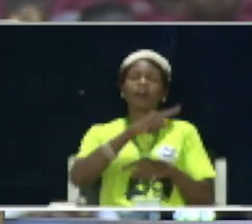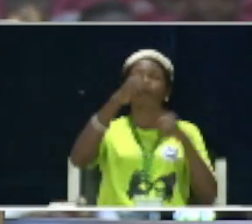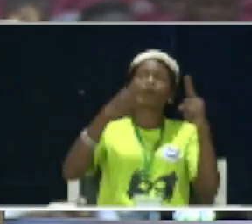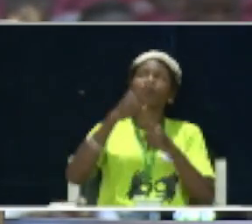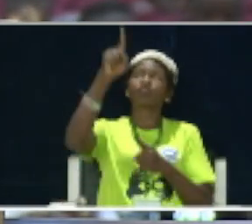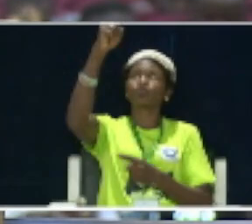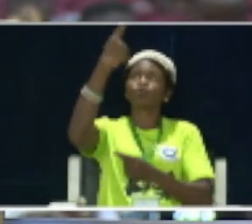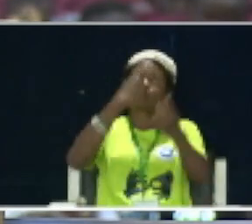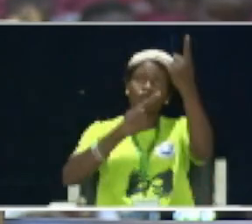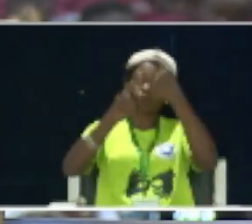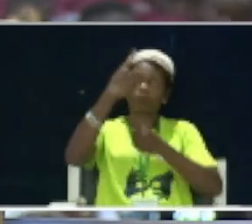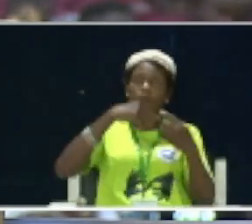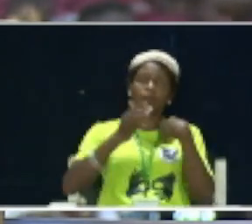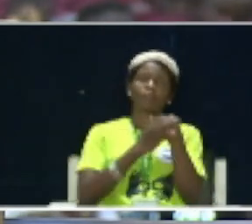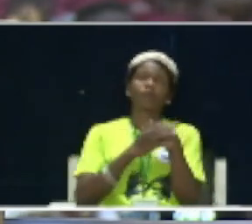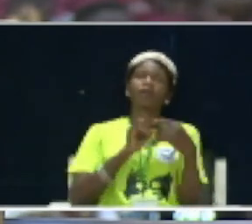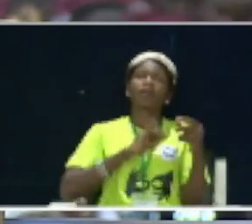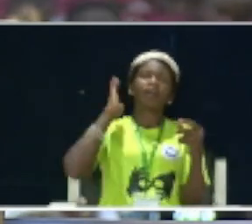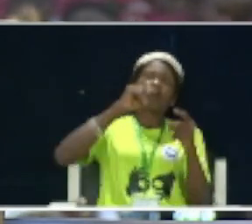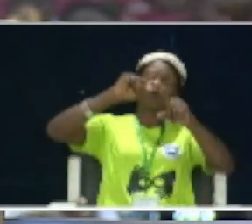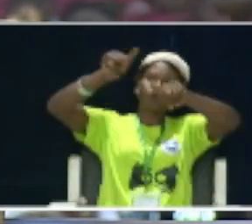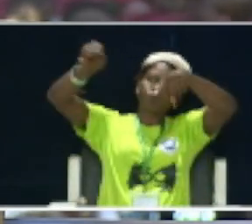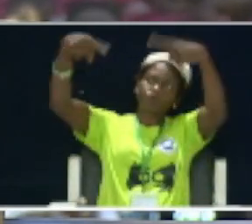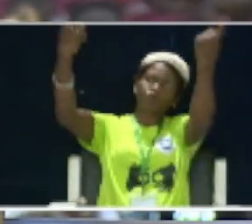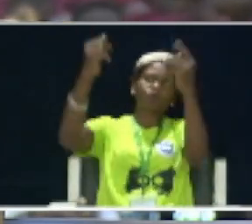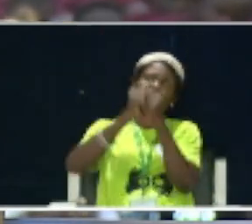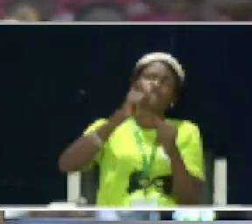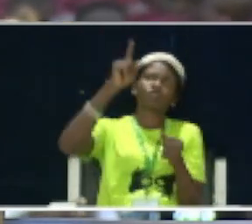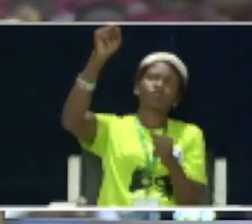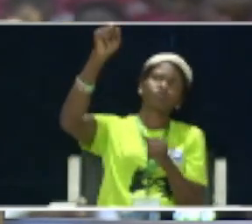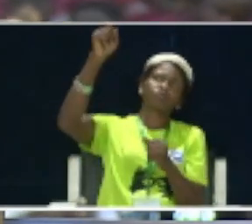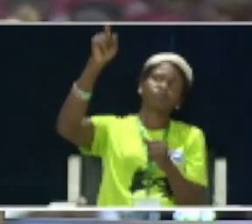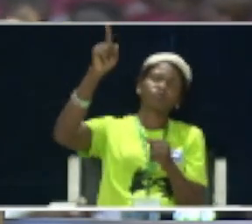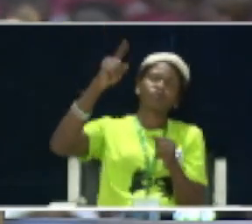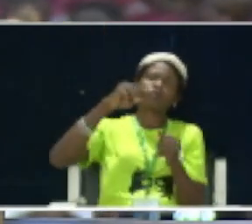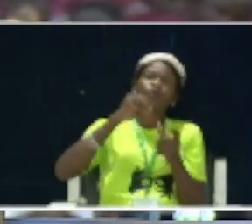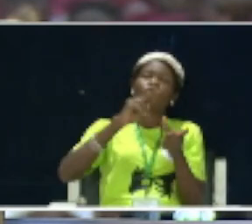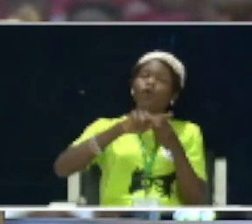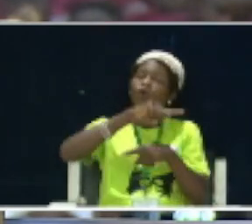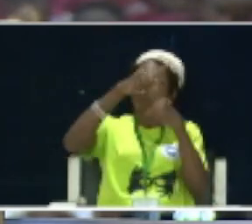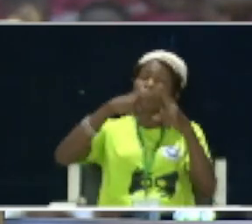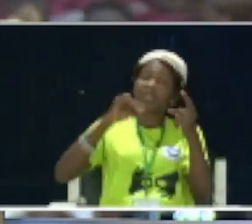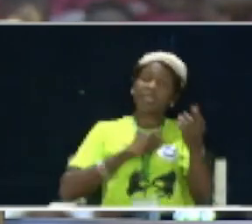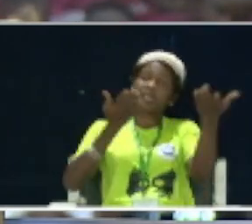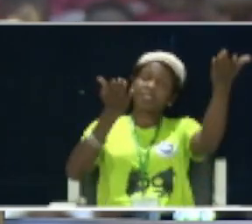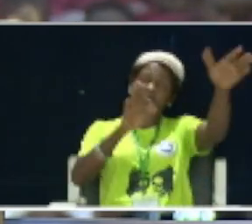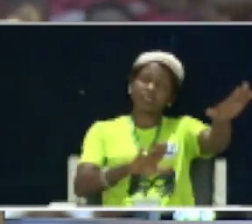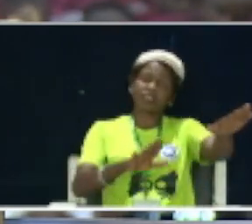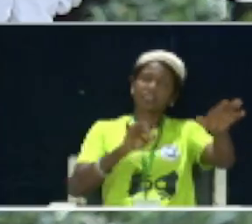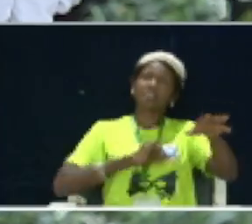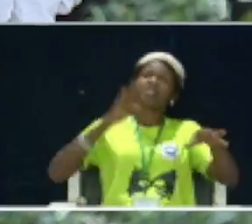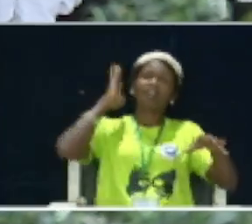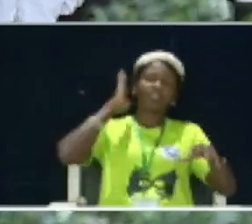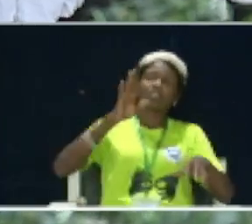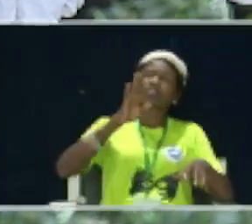come, I will go with you. Or when I die, I shall